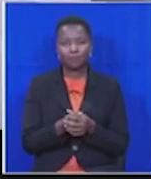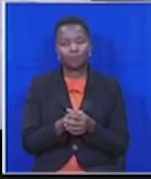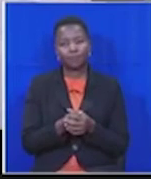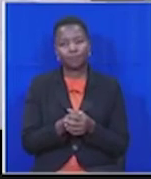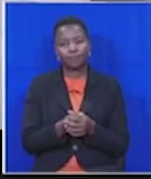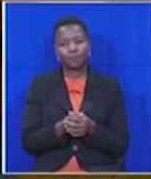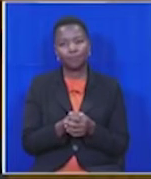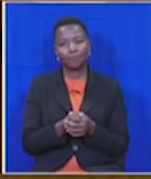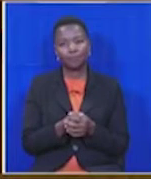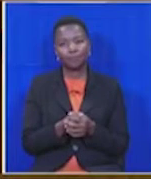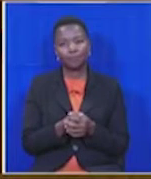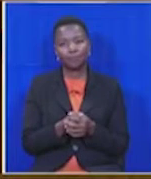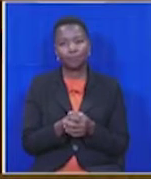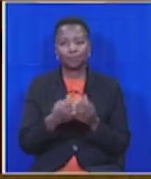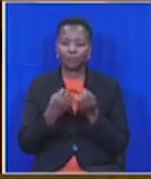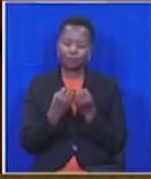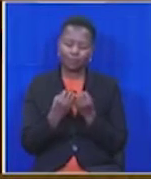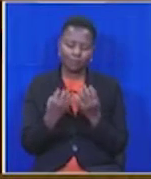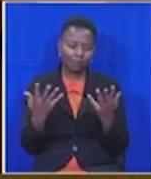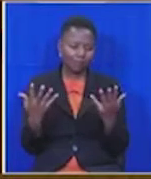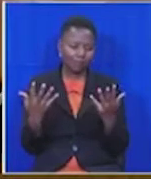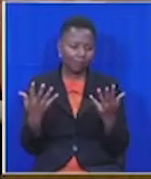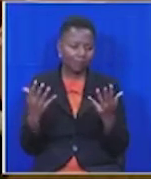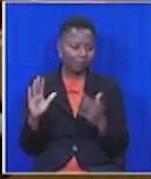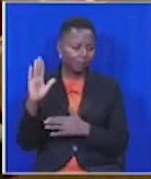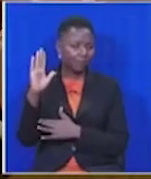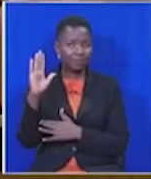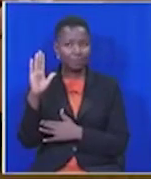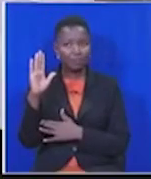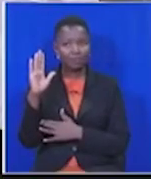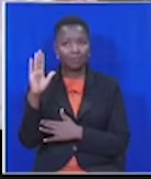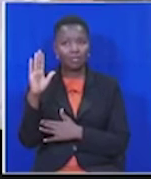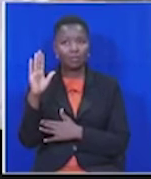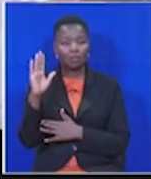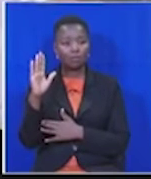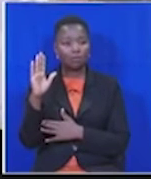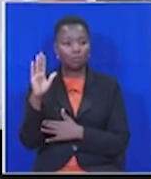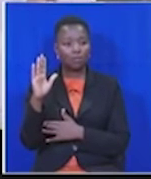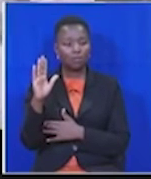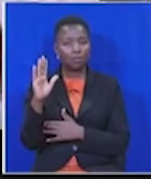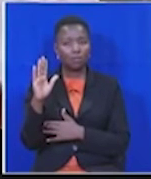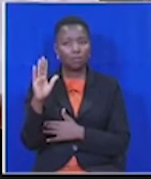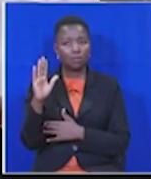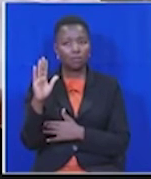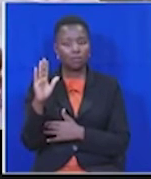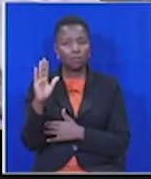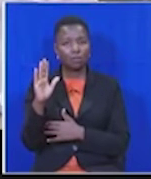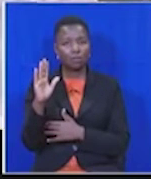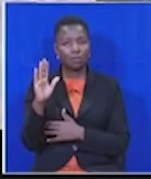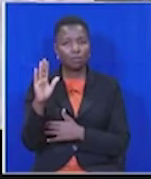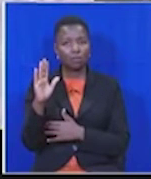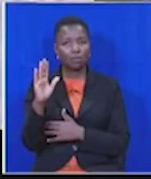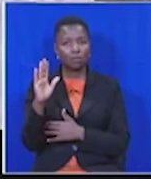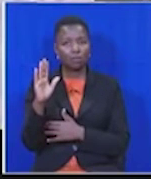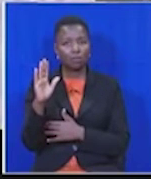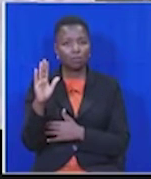many skeptics and doomsayers. Sorry, can I appeal to all sides? Deputy Speaker. Honourable Waters, please give me a chance. Give